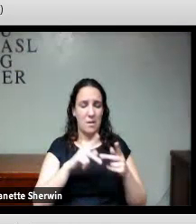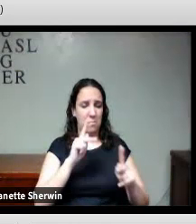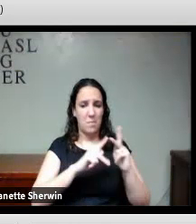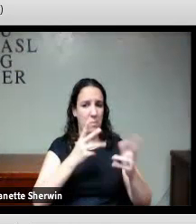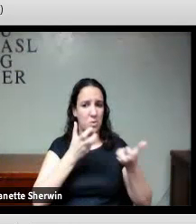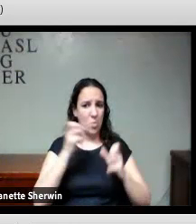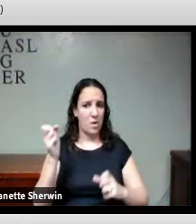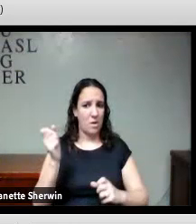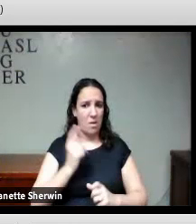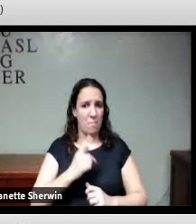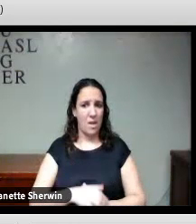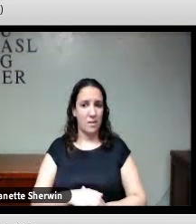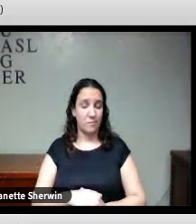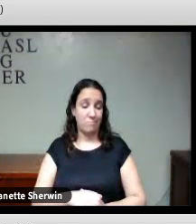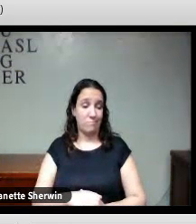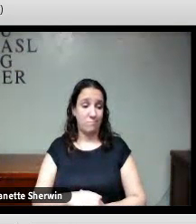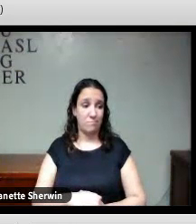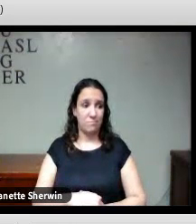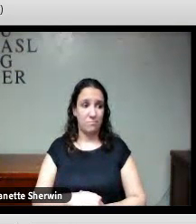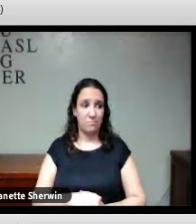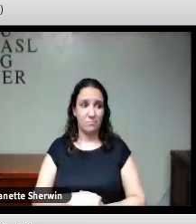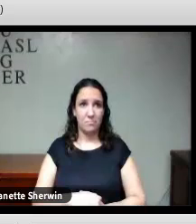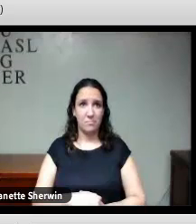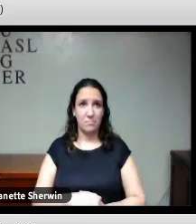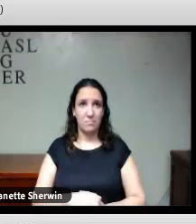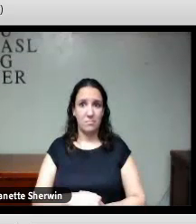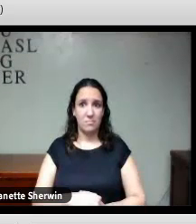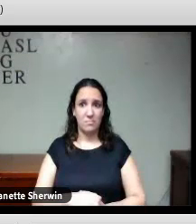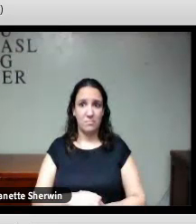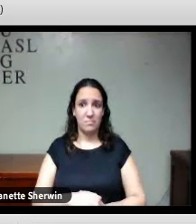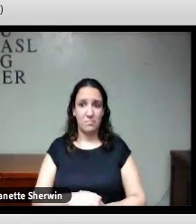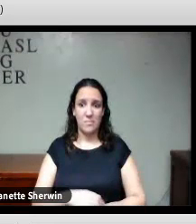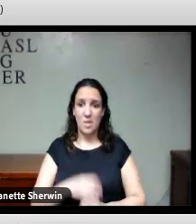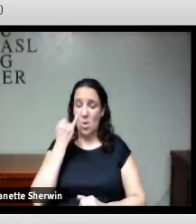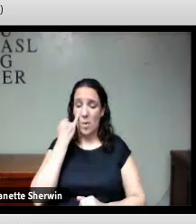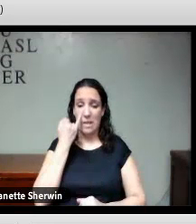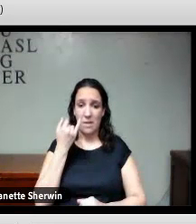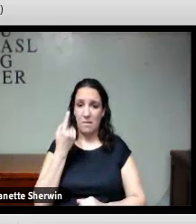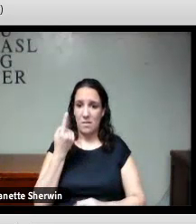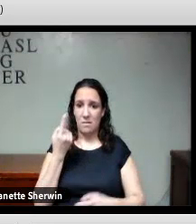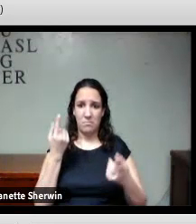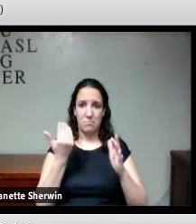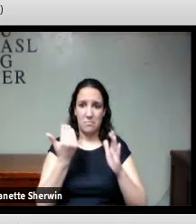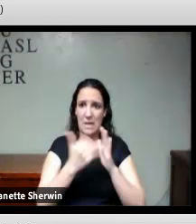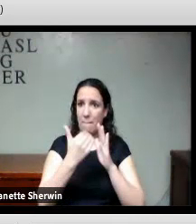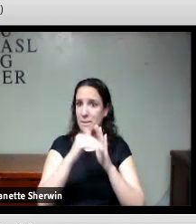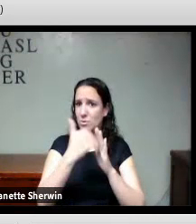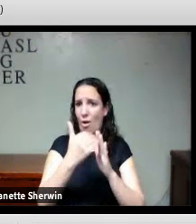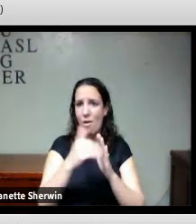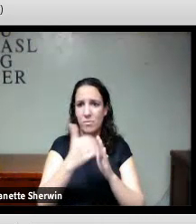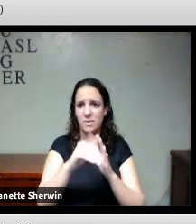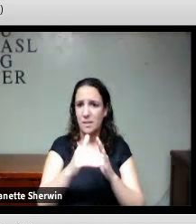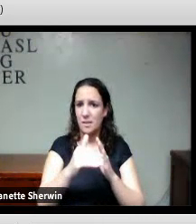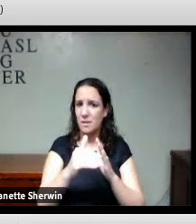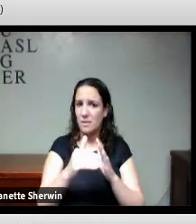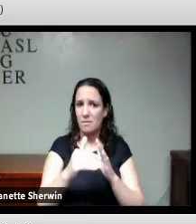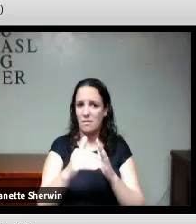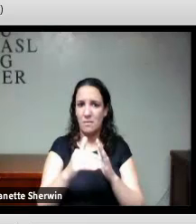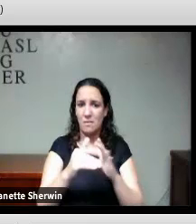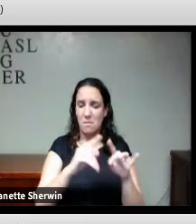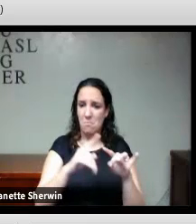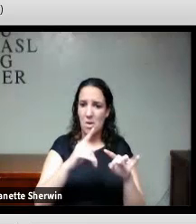I want them to say I'm so sorry that happened, even if it was something that happens all the time. If it's something that inconvenienced